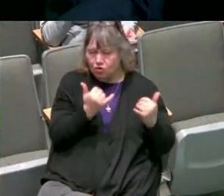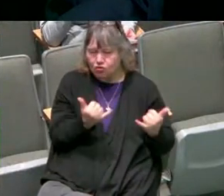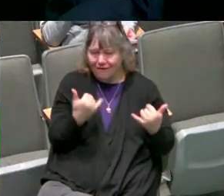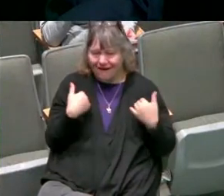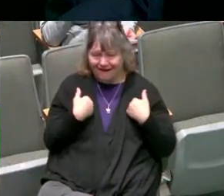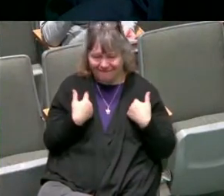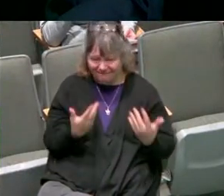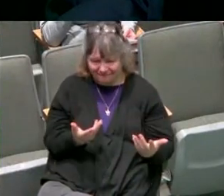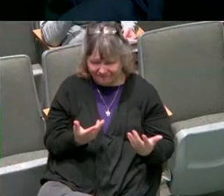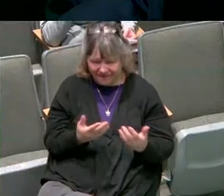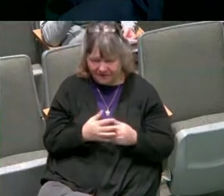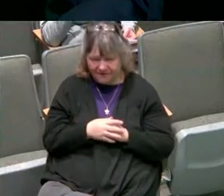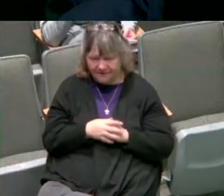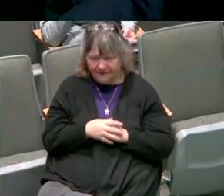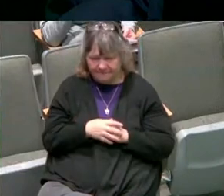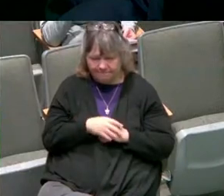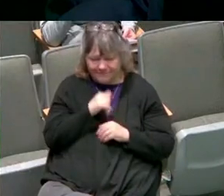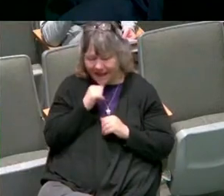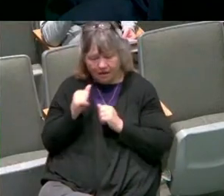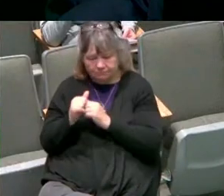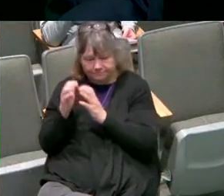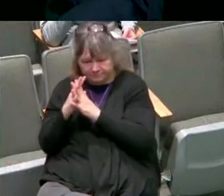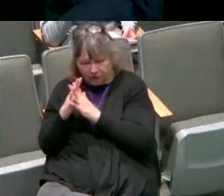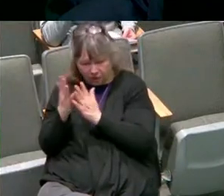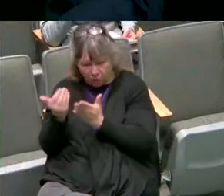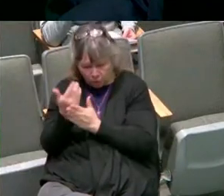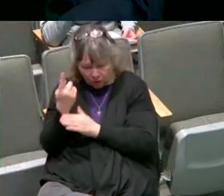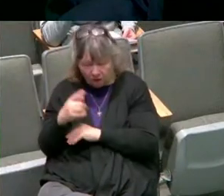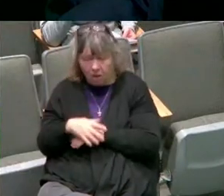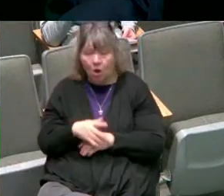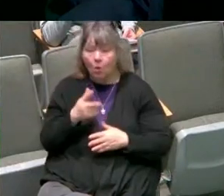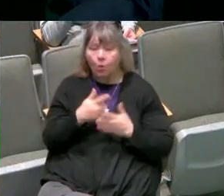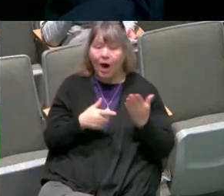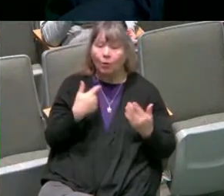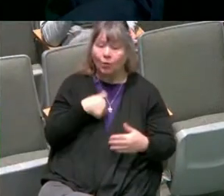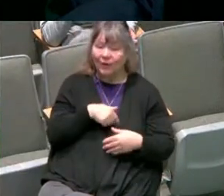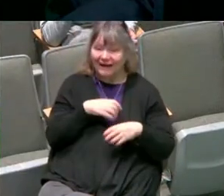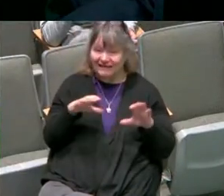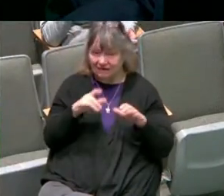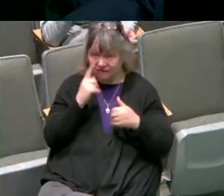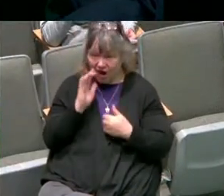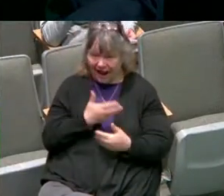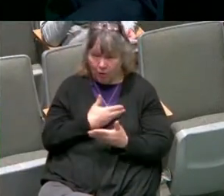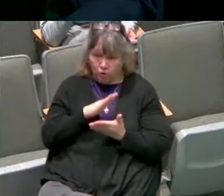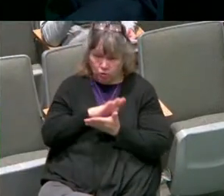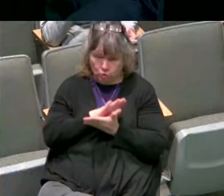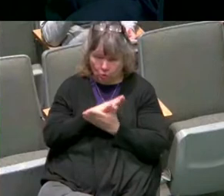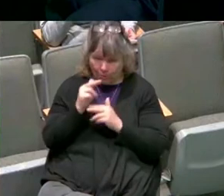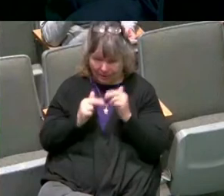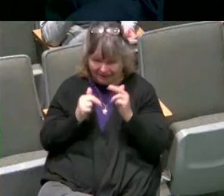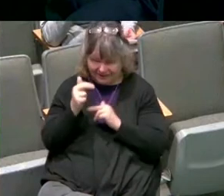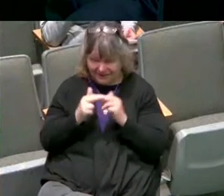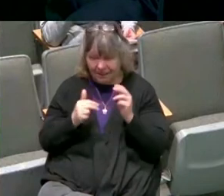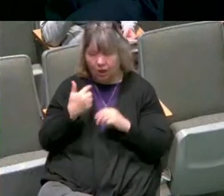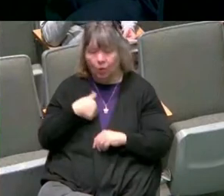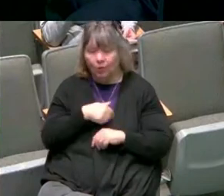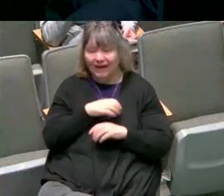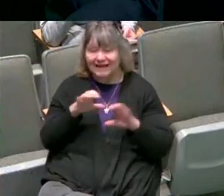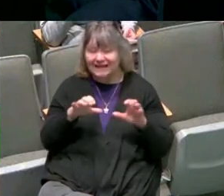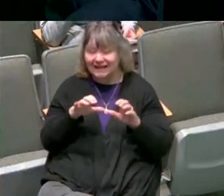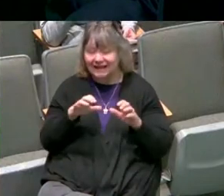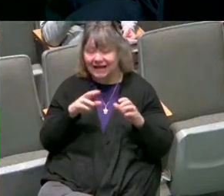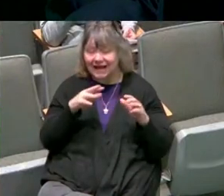existing Elmwood School what we did for our school buildings as they exist is we did a